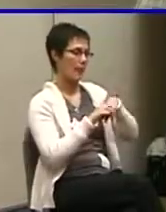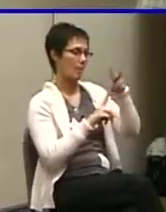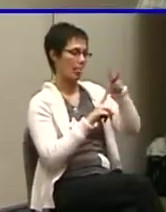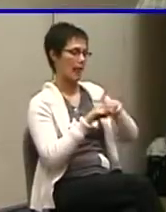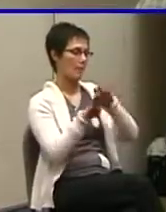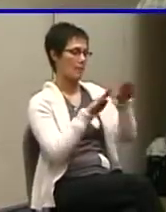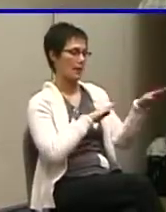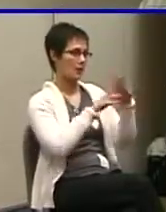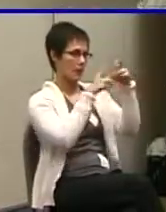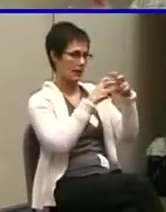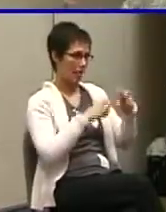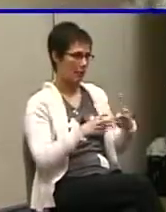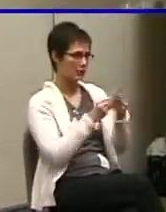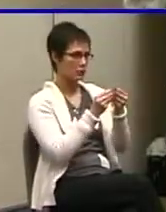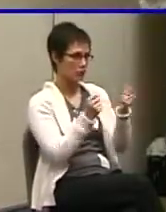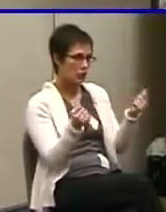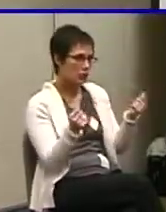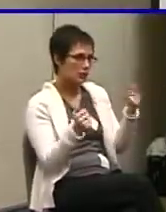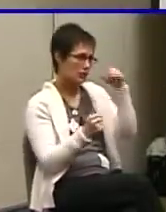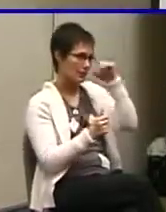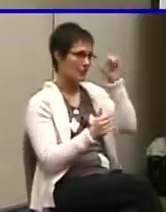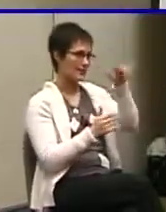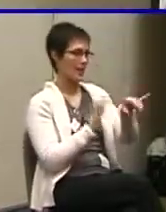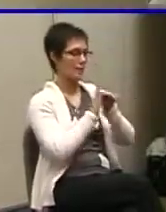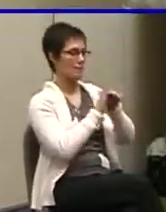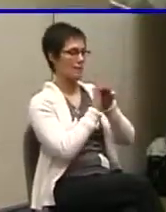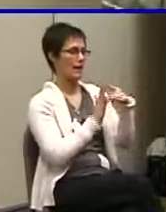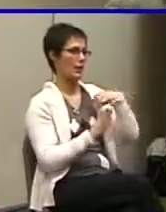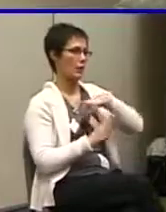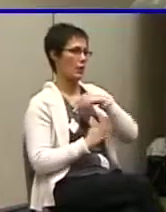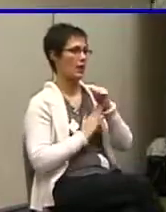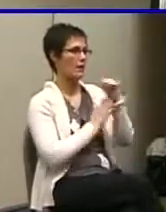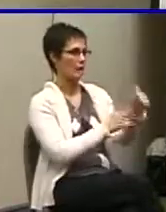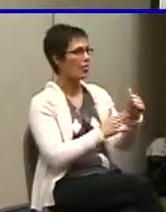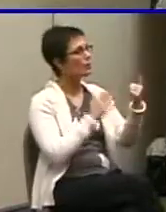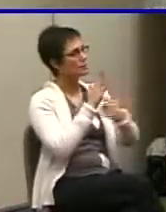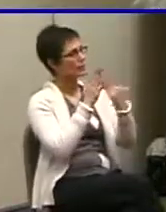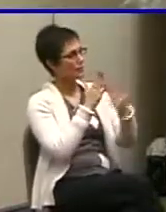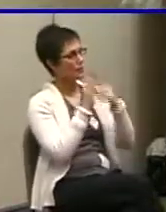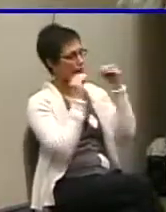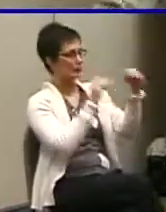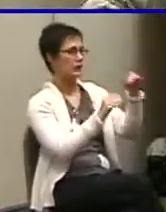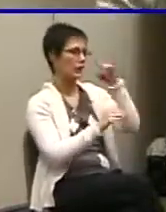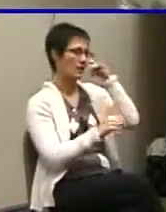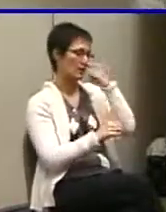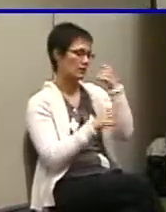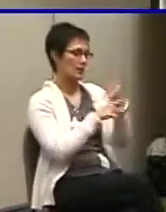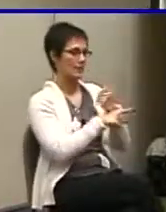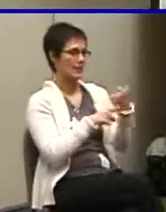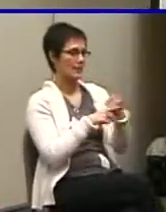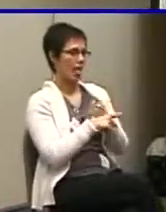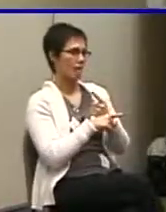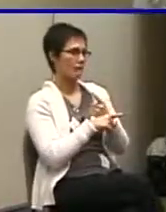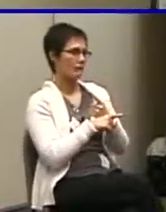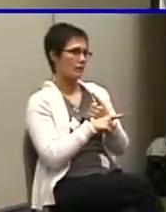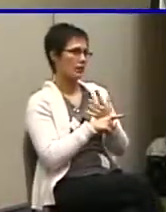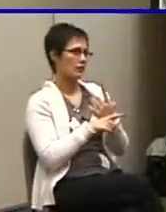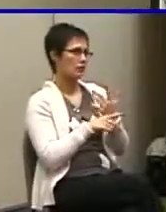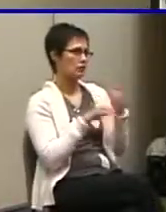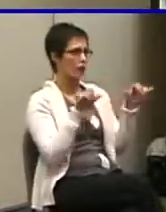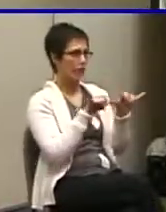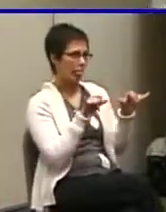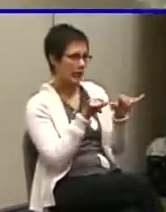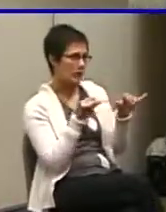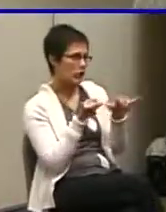solutions. But for some kids, teaching some self-regulation kind of strategies and some of those kinds of things become very critical components of